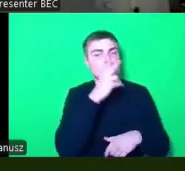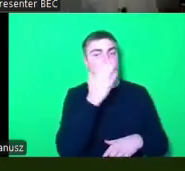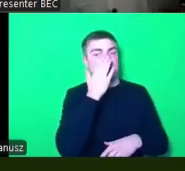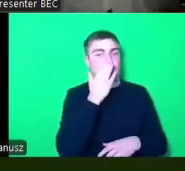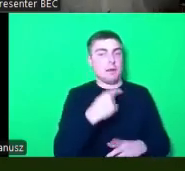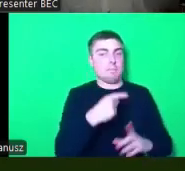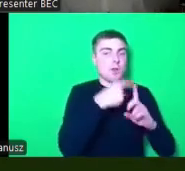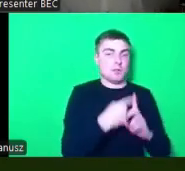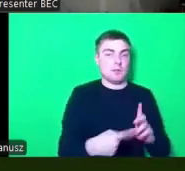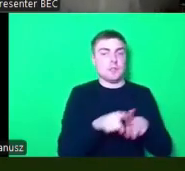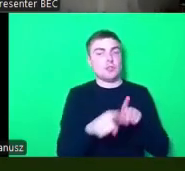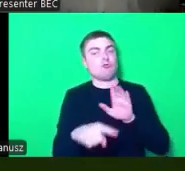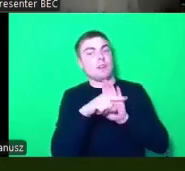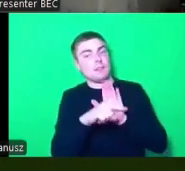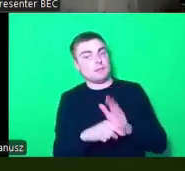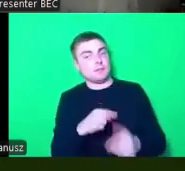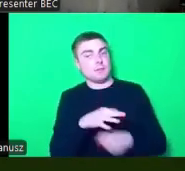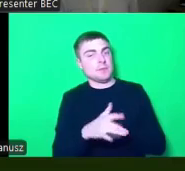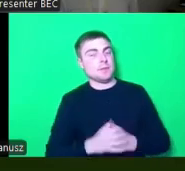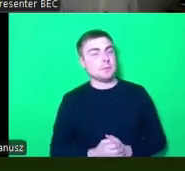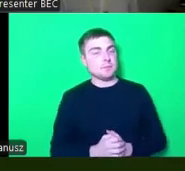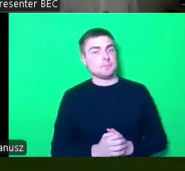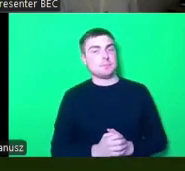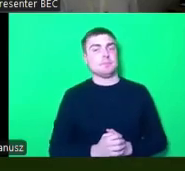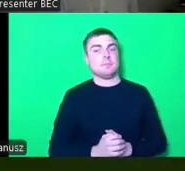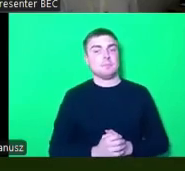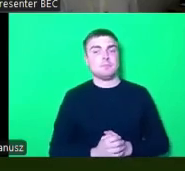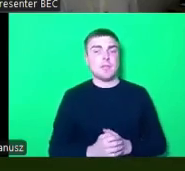And yeah, you can read a bit more